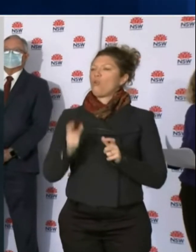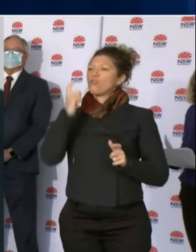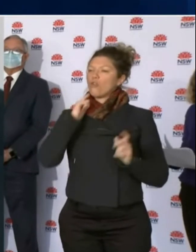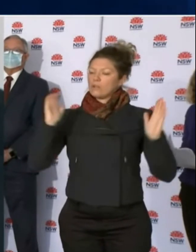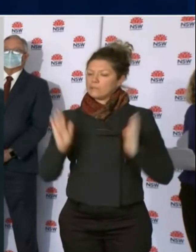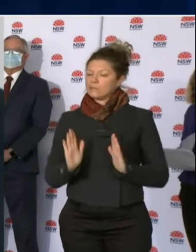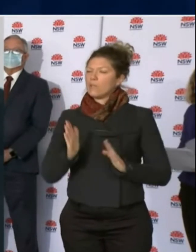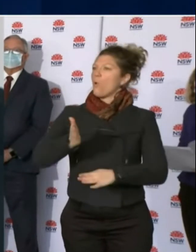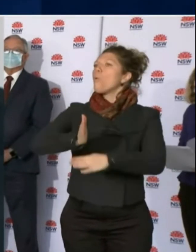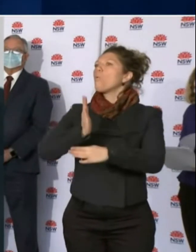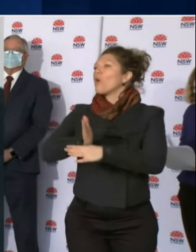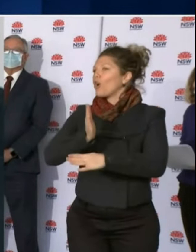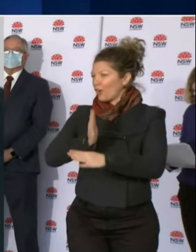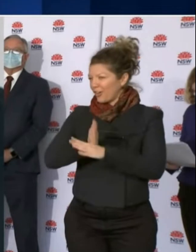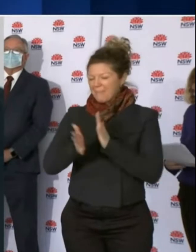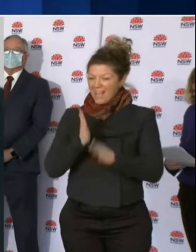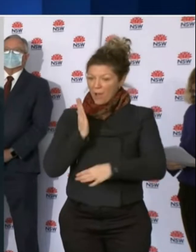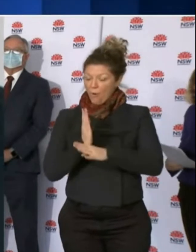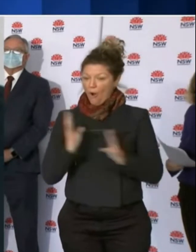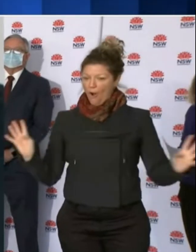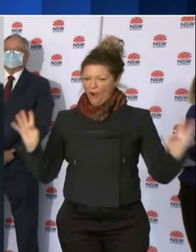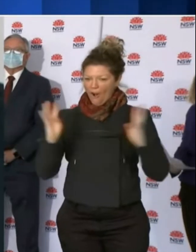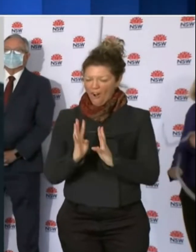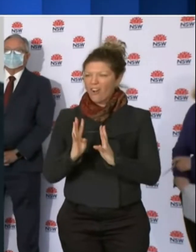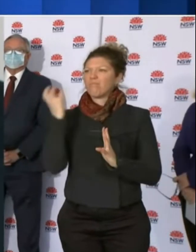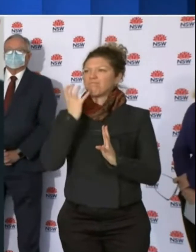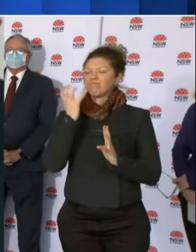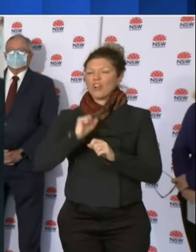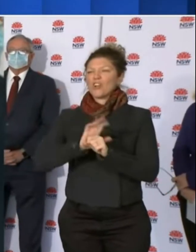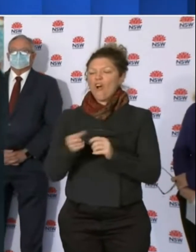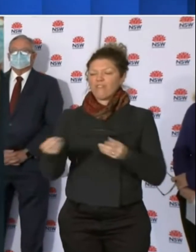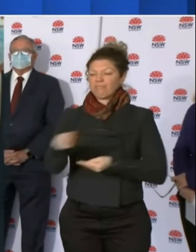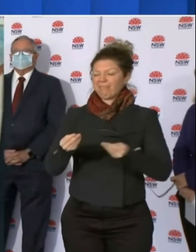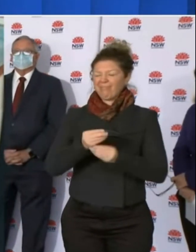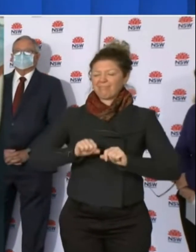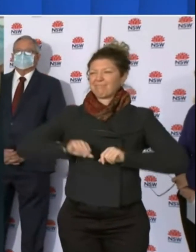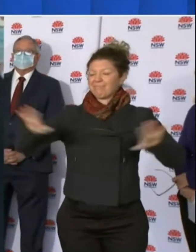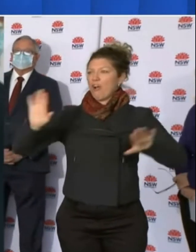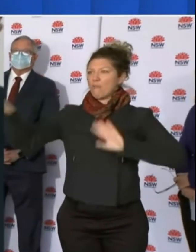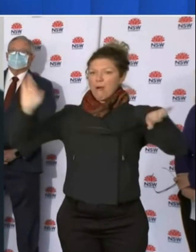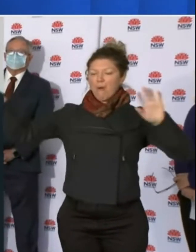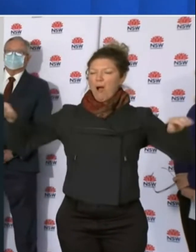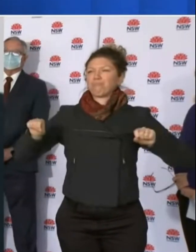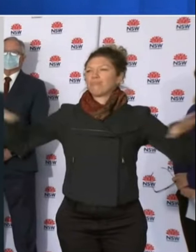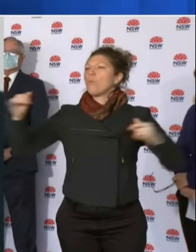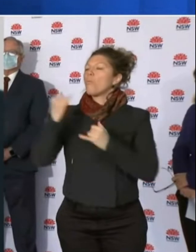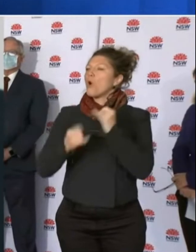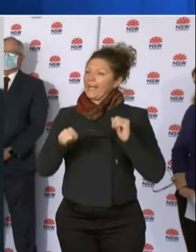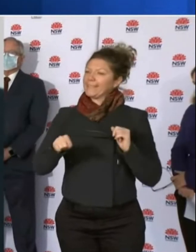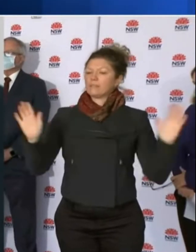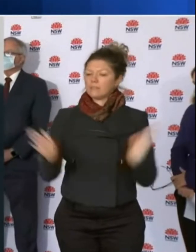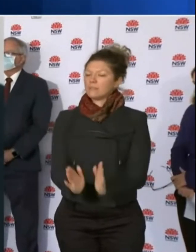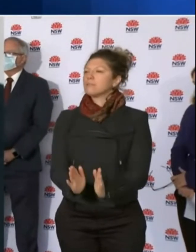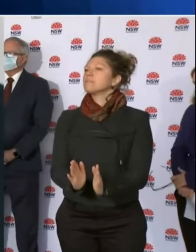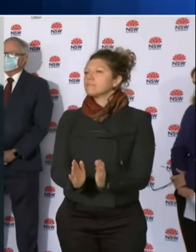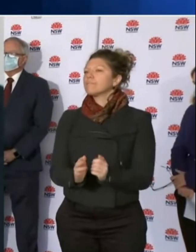workplace transmission, reduce mobility, reduce household-to-household transfer. And I appreciate again how difficult it is, and today again